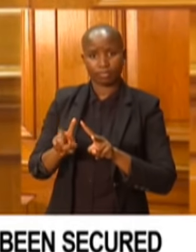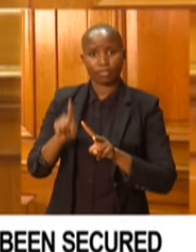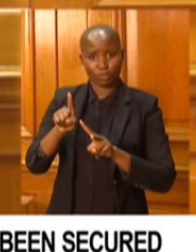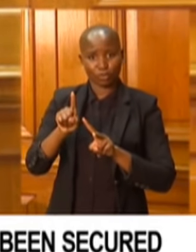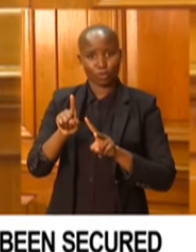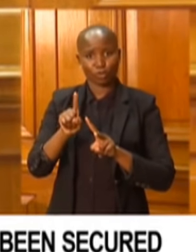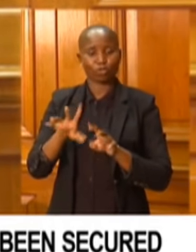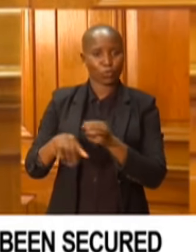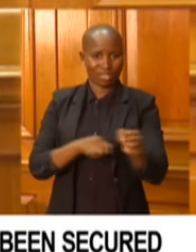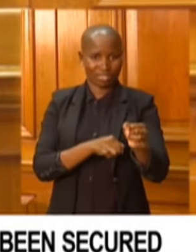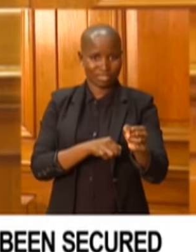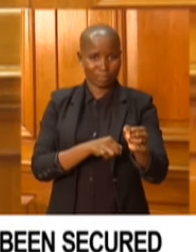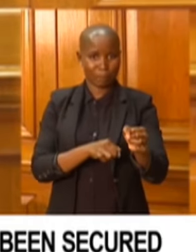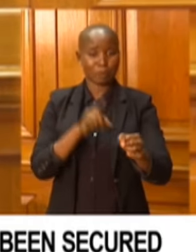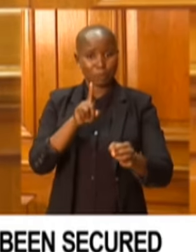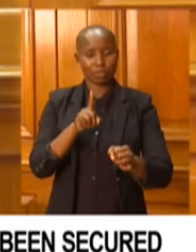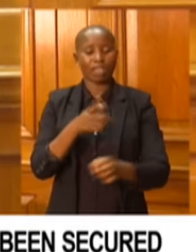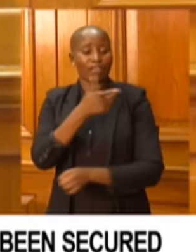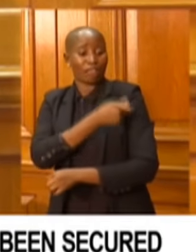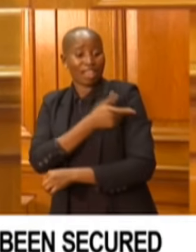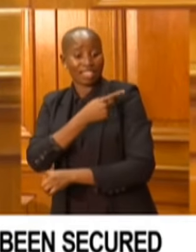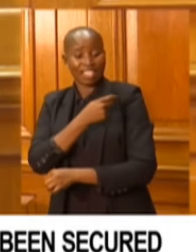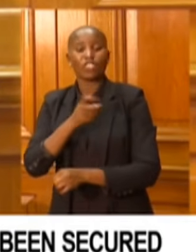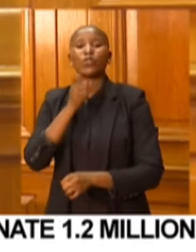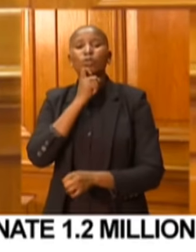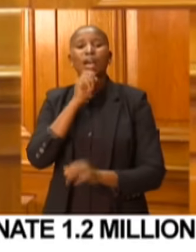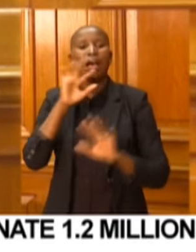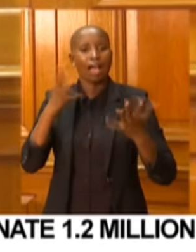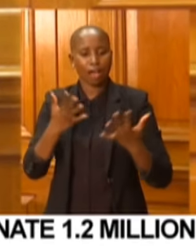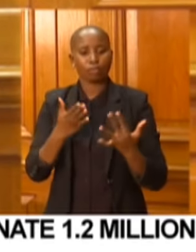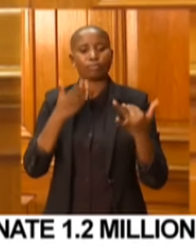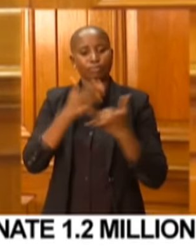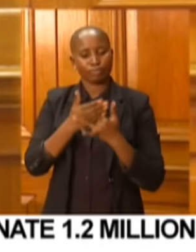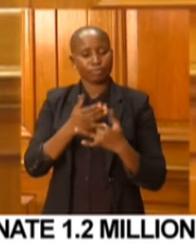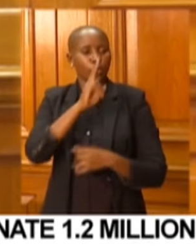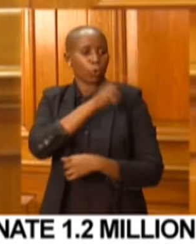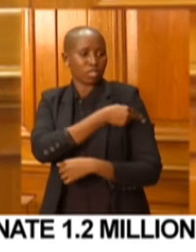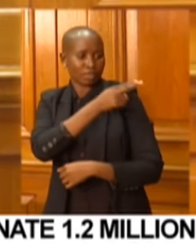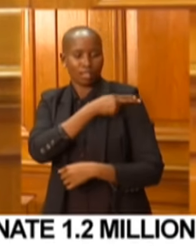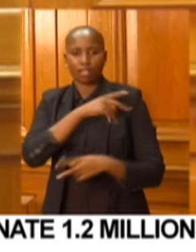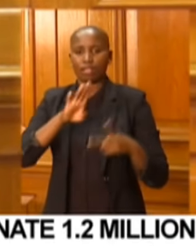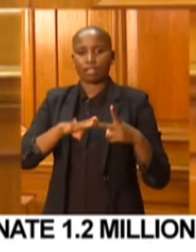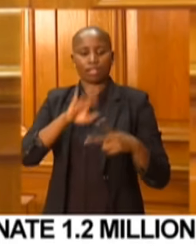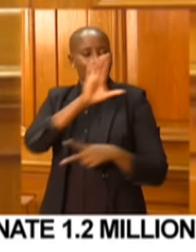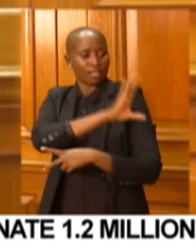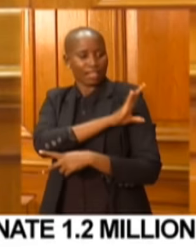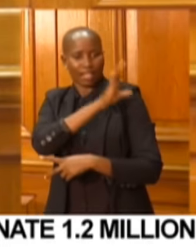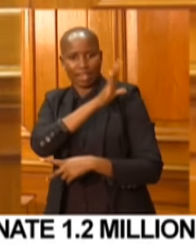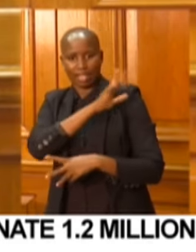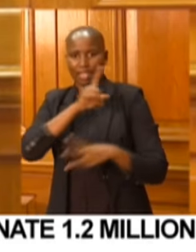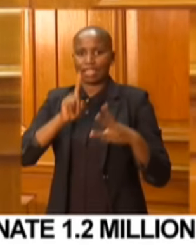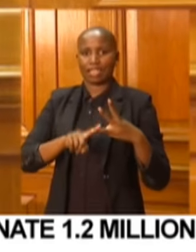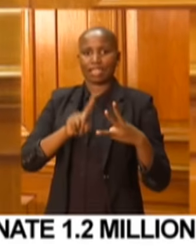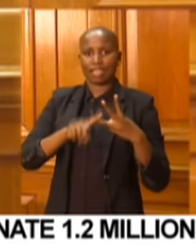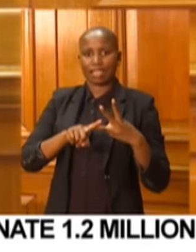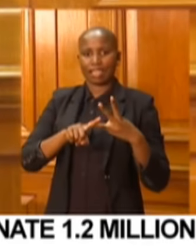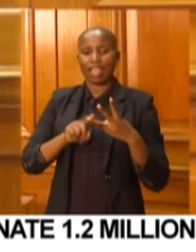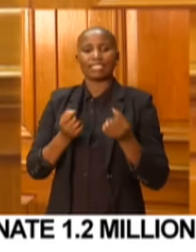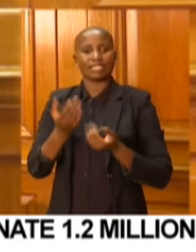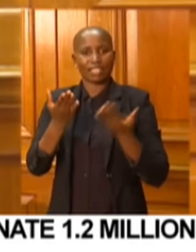administer vaccinations through hospitals, through clinics, outreach services, and other